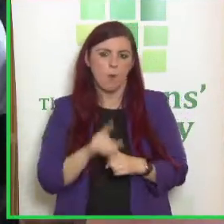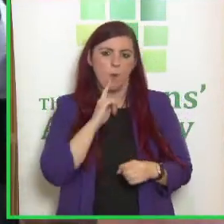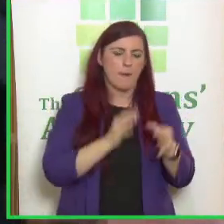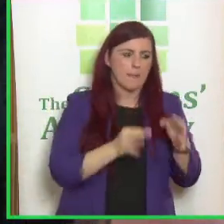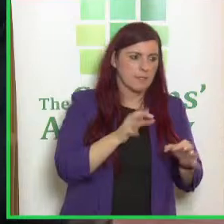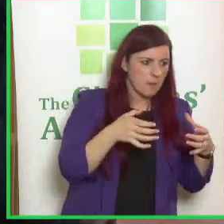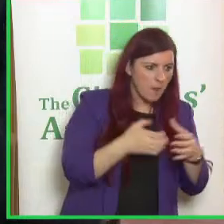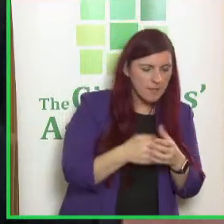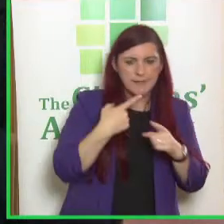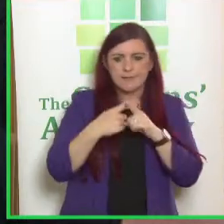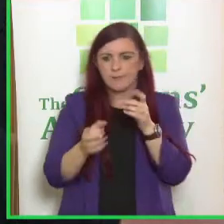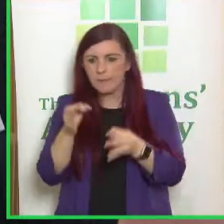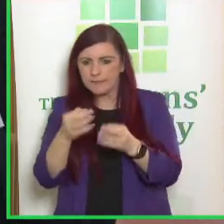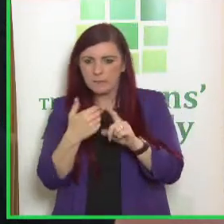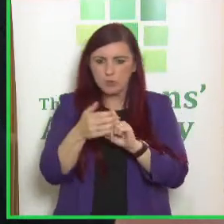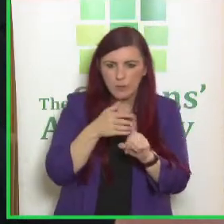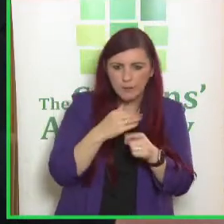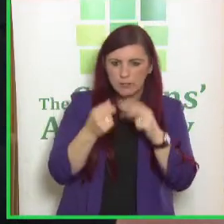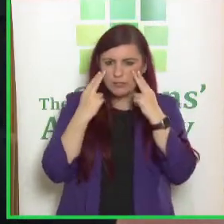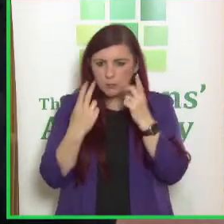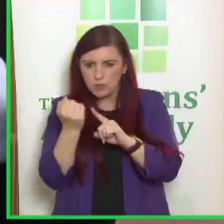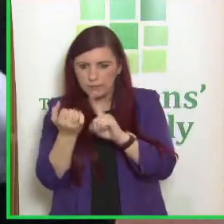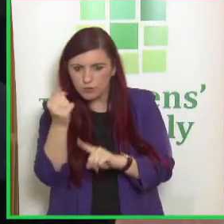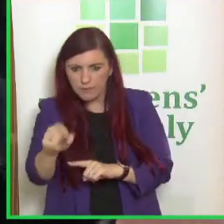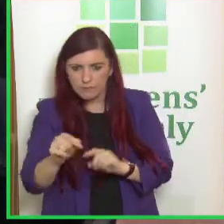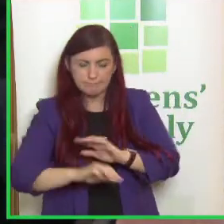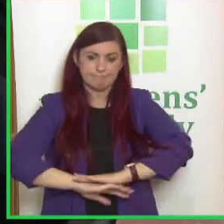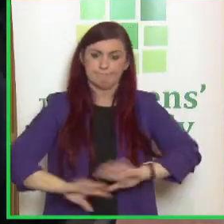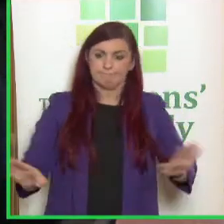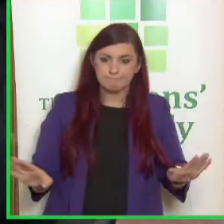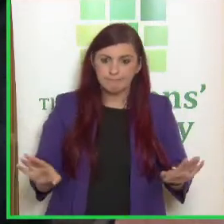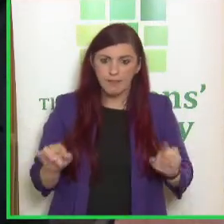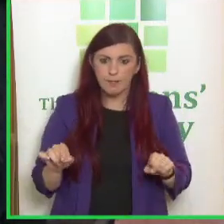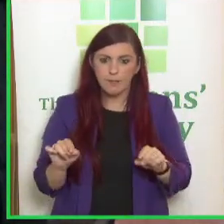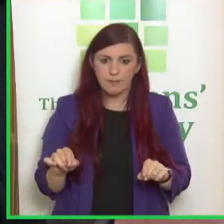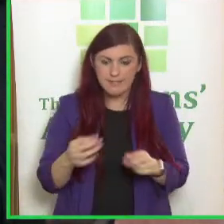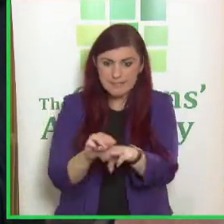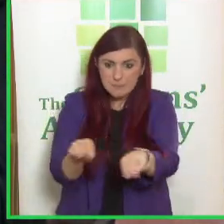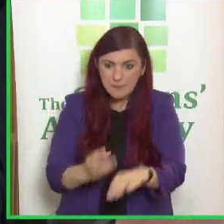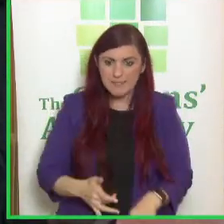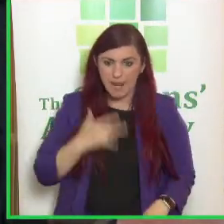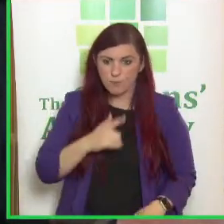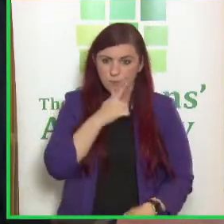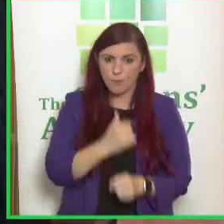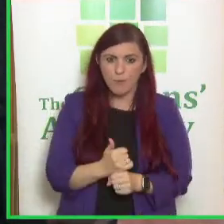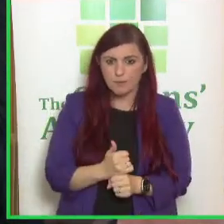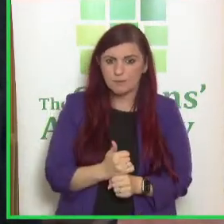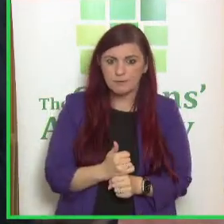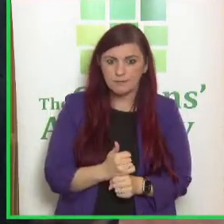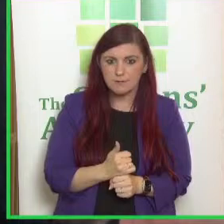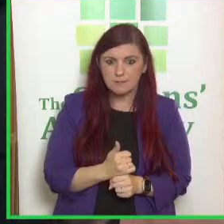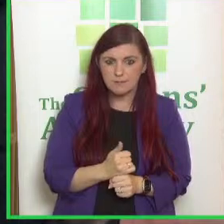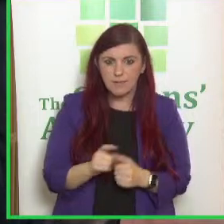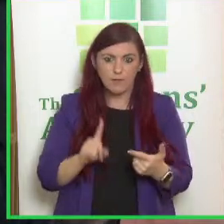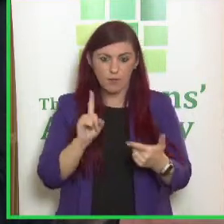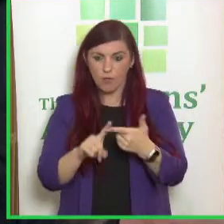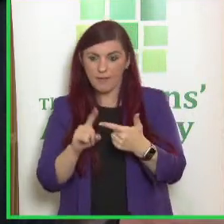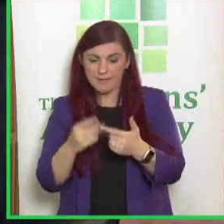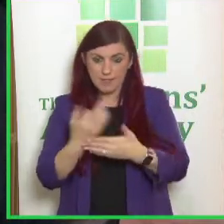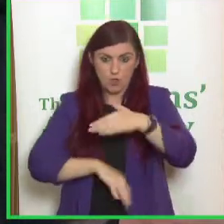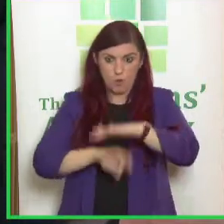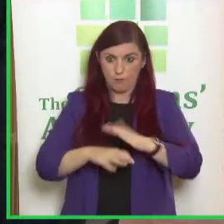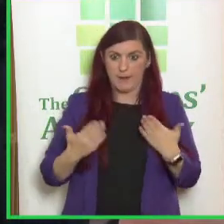different persuasions going on and the attack and all the rest like that, this isn't political. This is people's lives. And the other thing is the government of the day